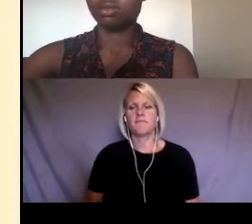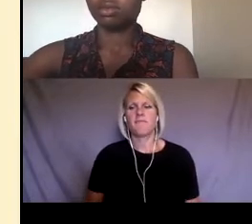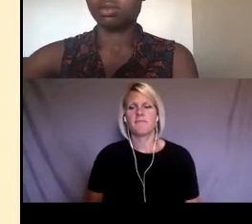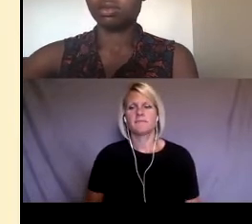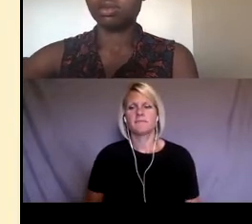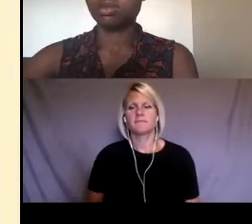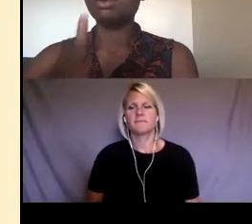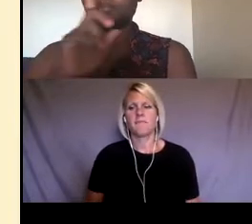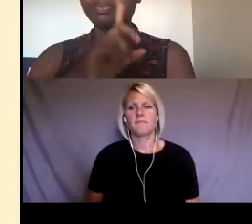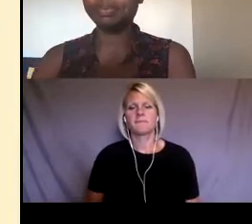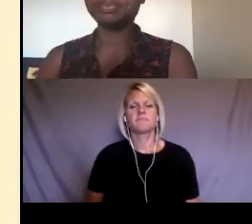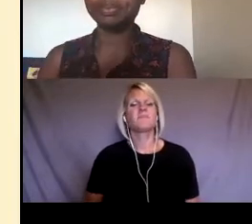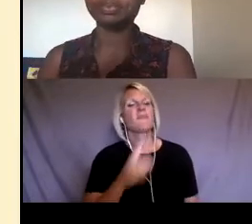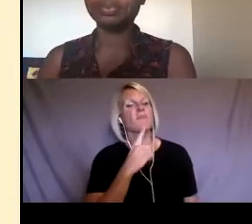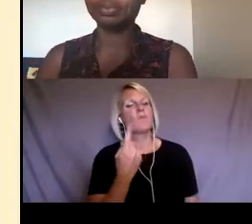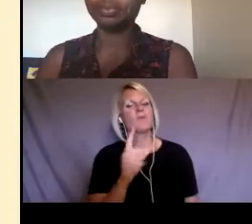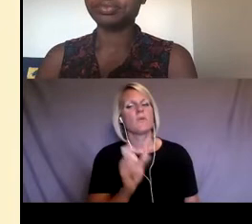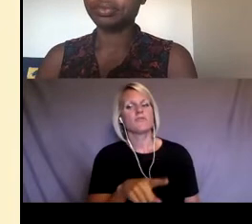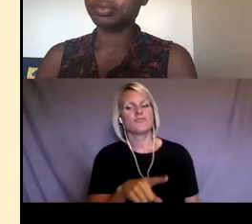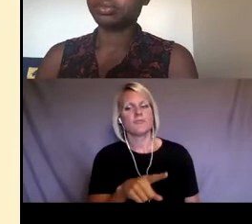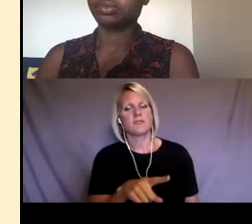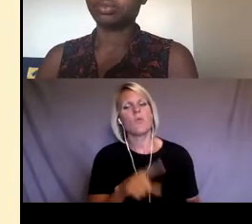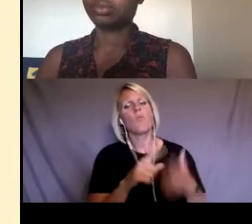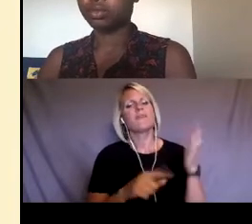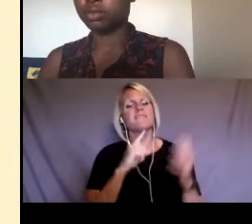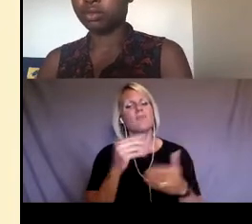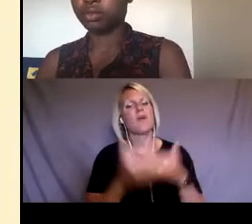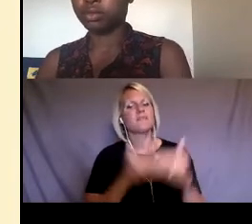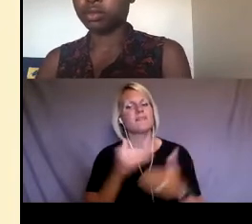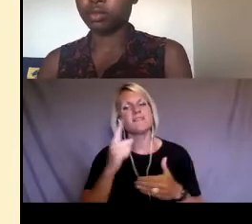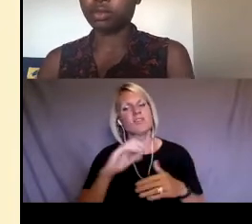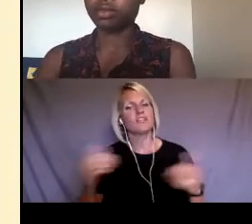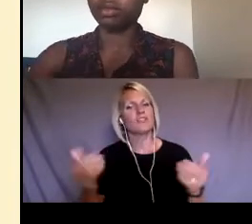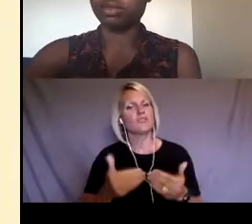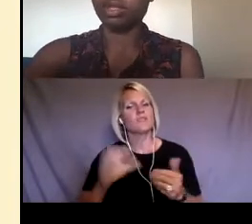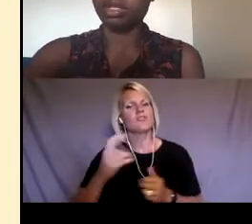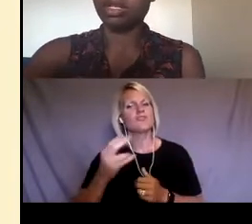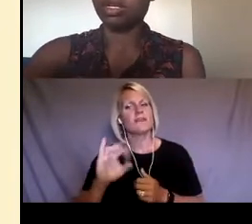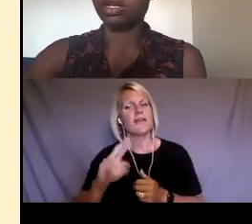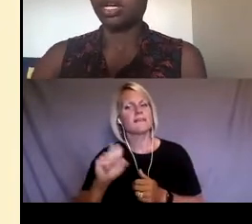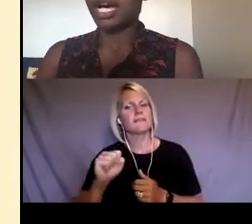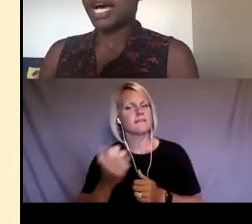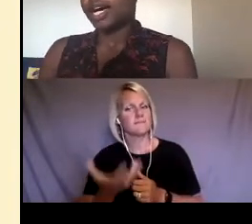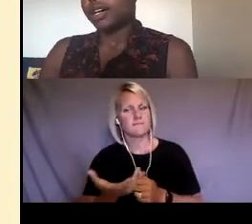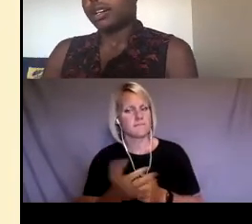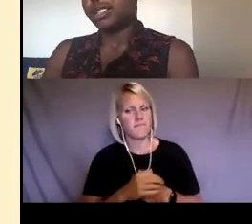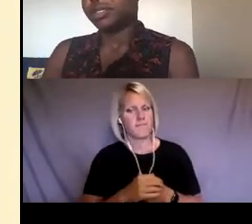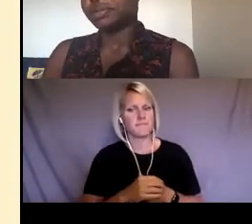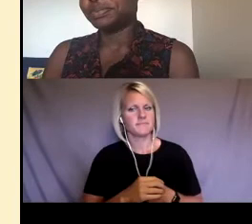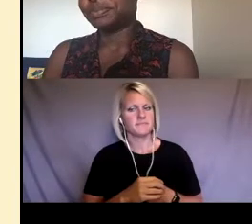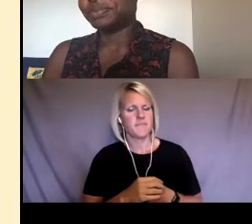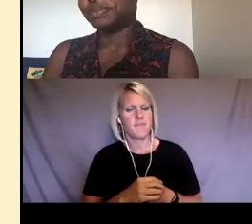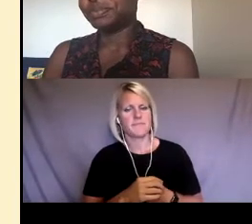there was just one question that came in. Mhm. What is the process for introducing chicanes? And I'm not